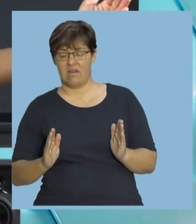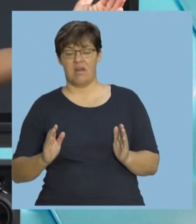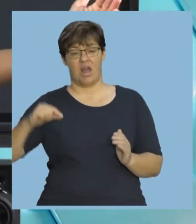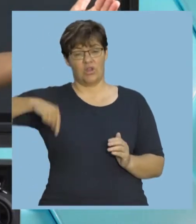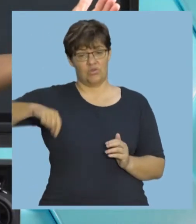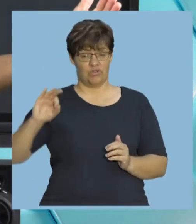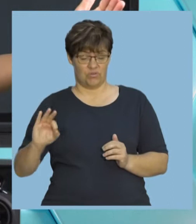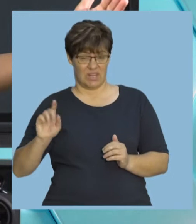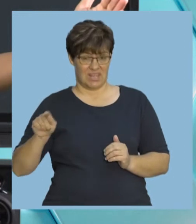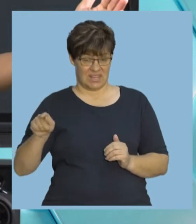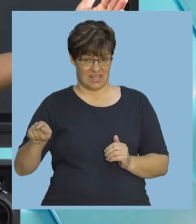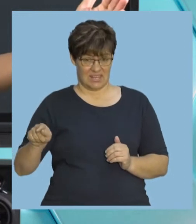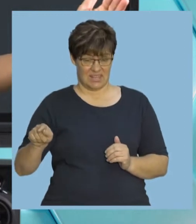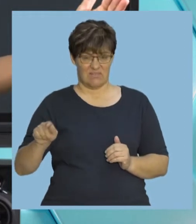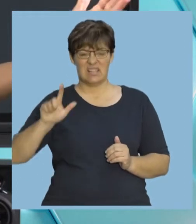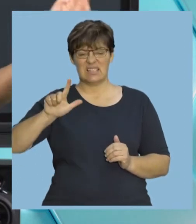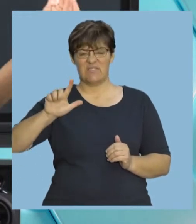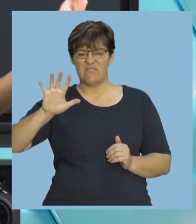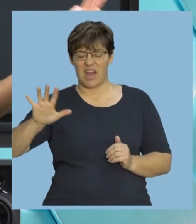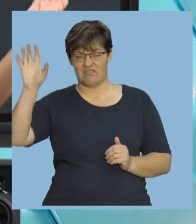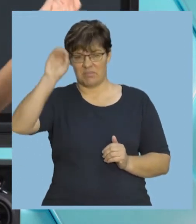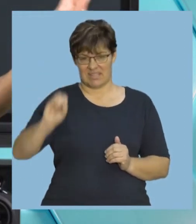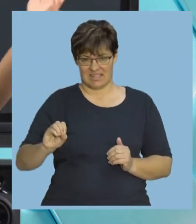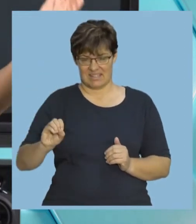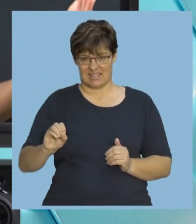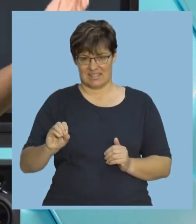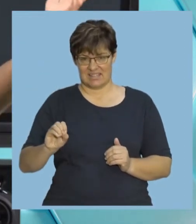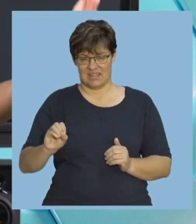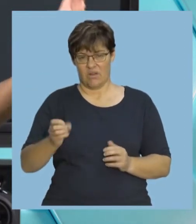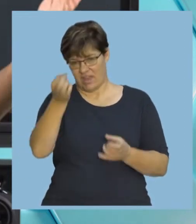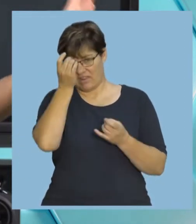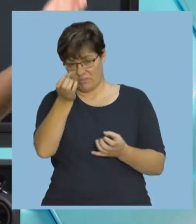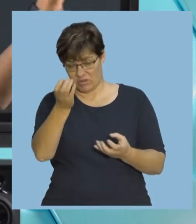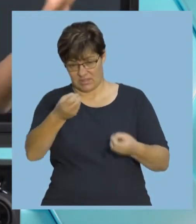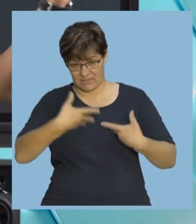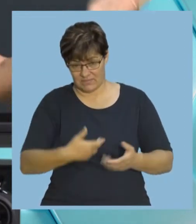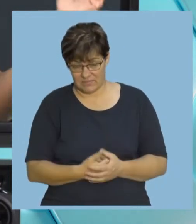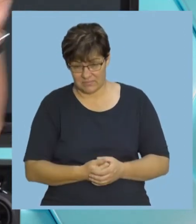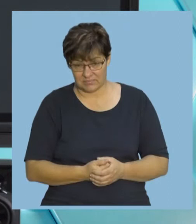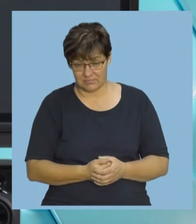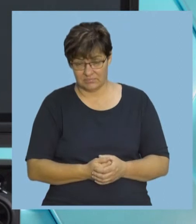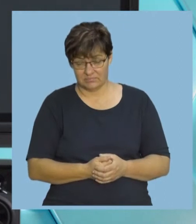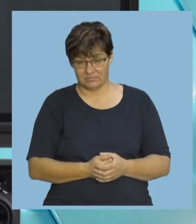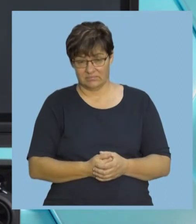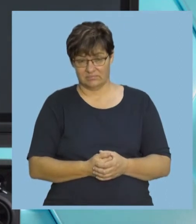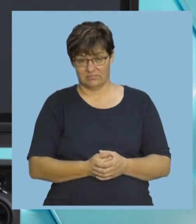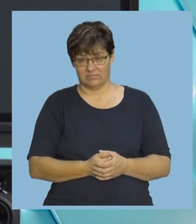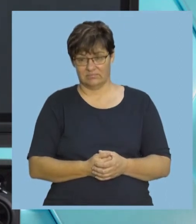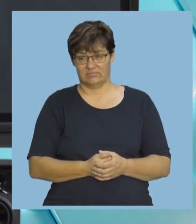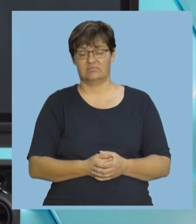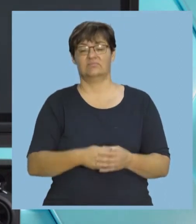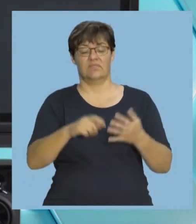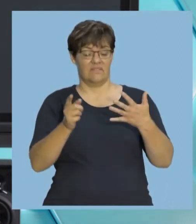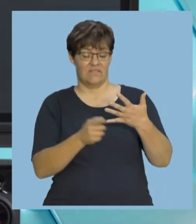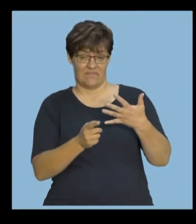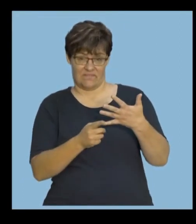upper quartile, or Q3, it's 75% of the given data set.